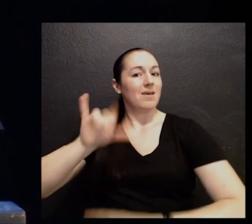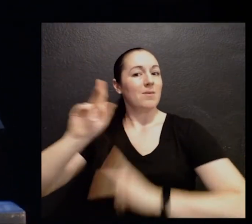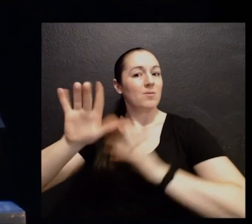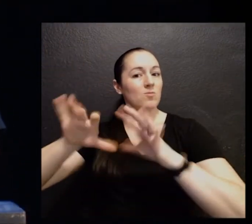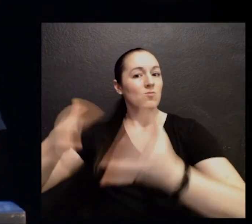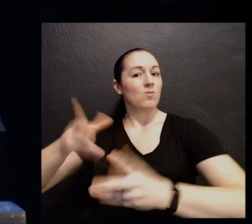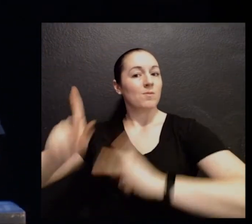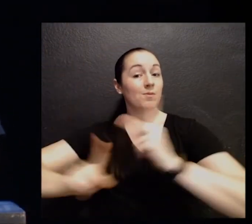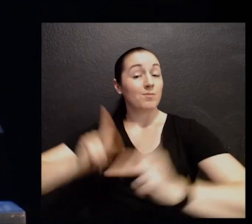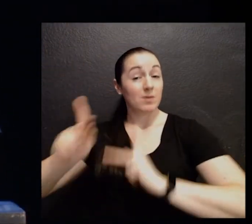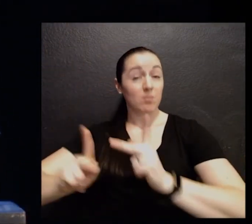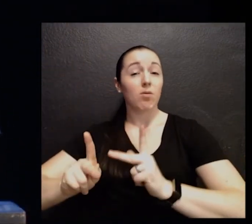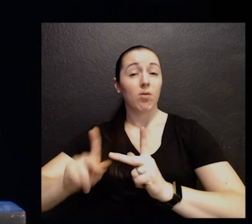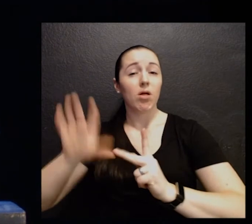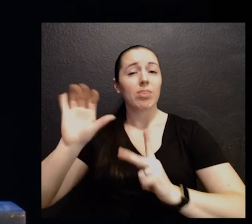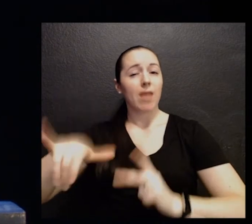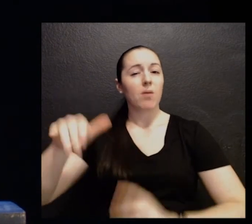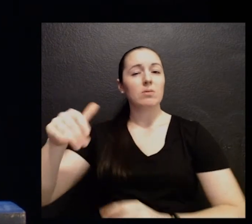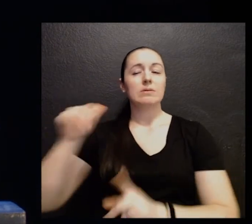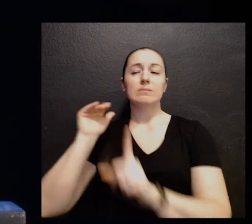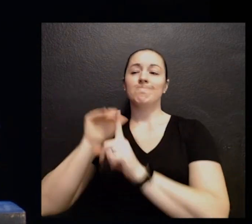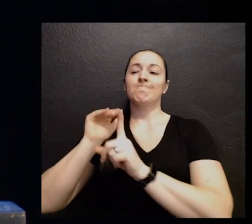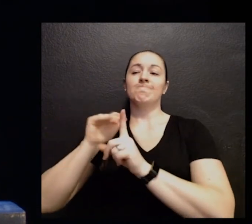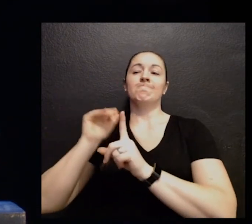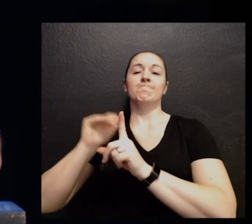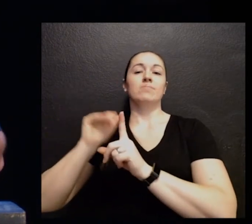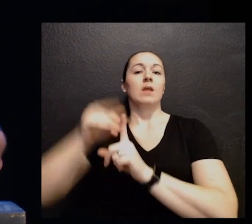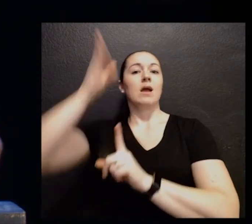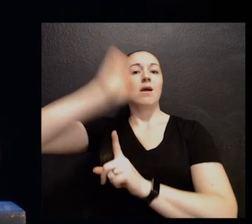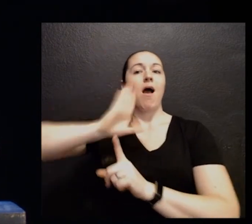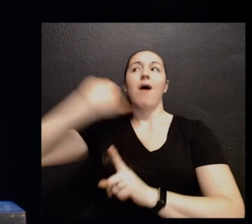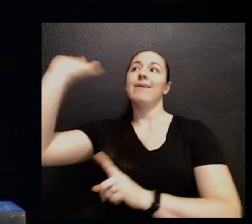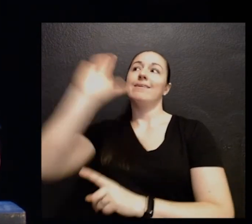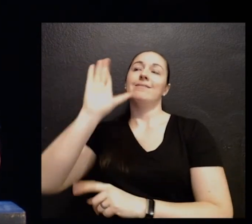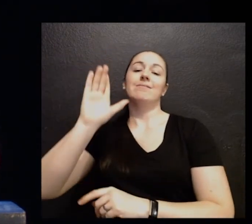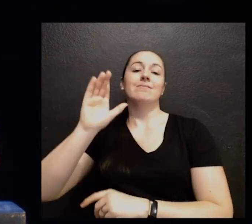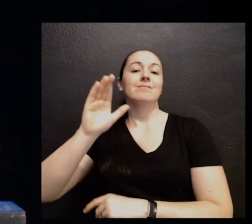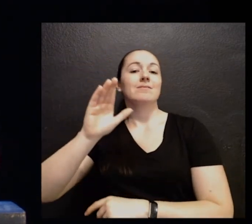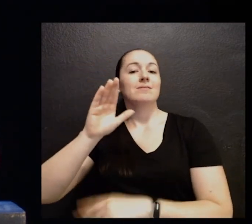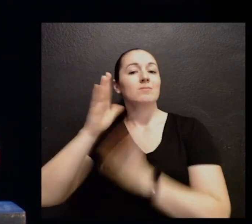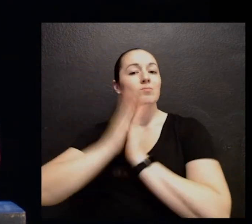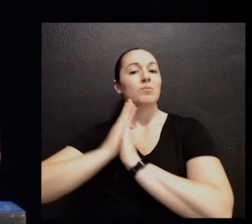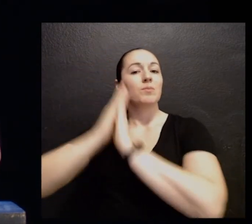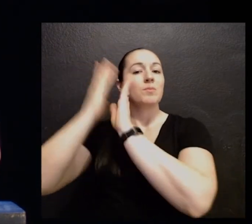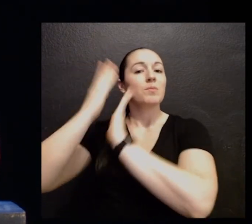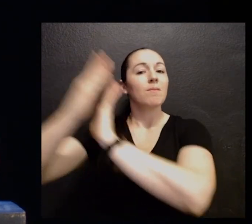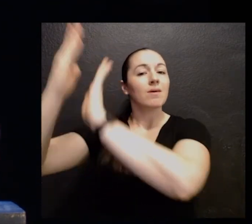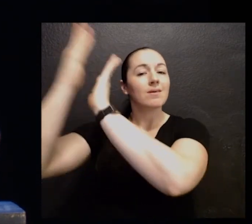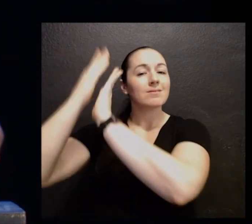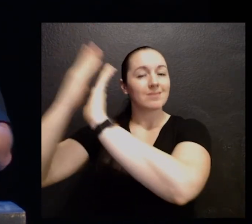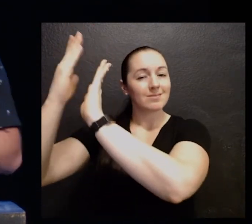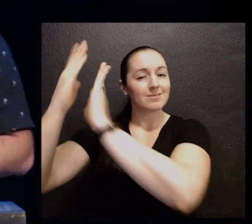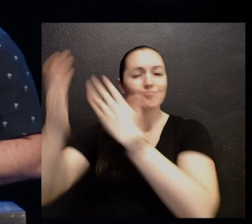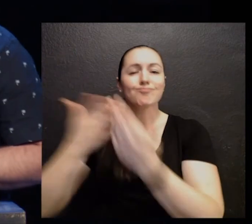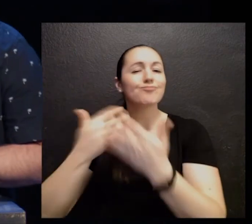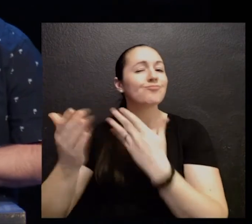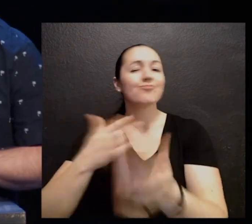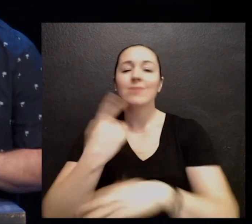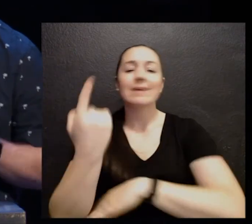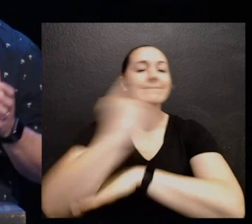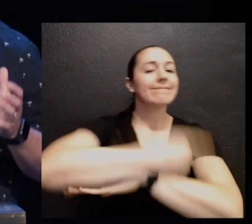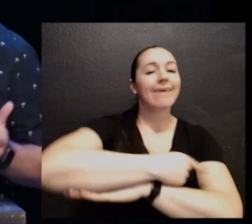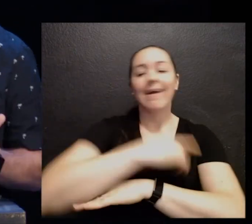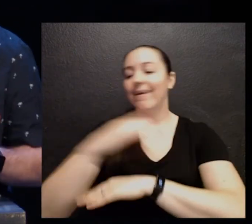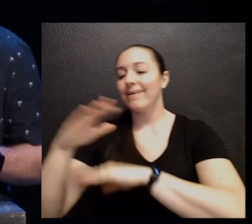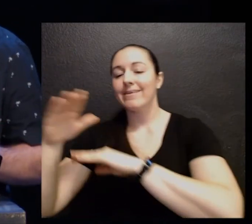reminder of the presence of God, whether by day or by night. Because in uncertain times,